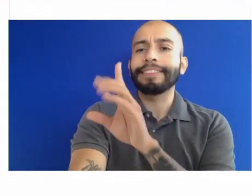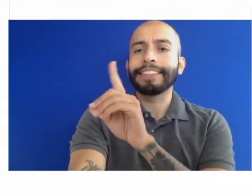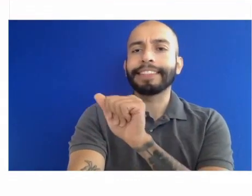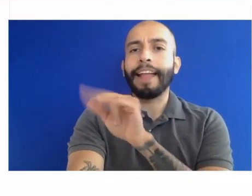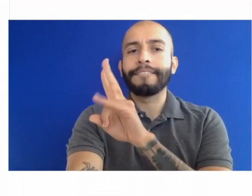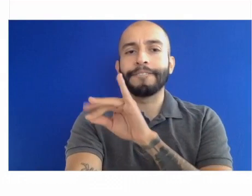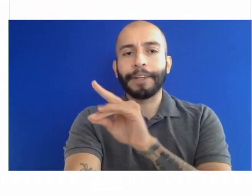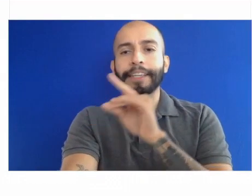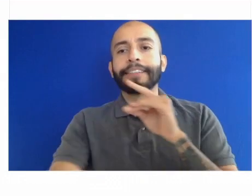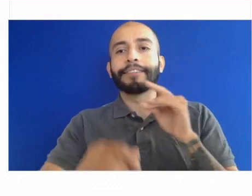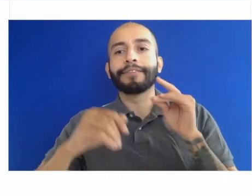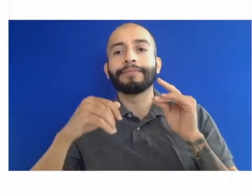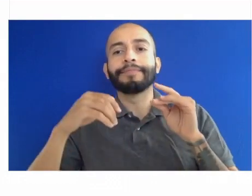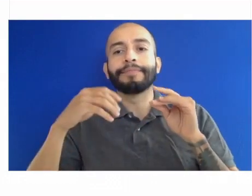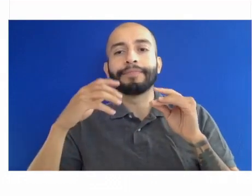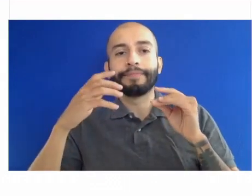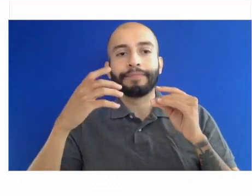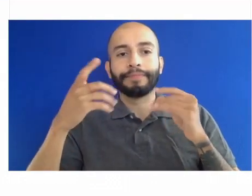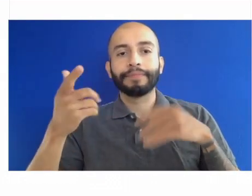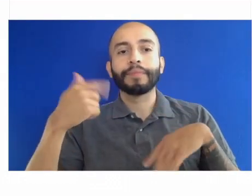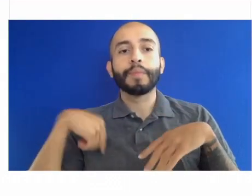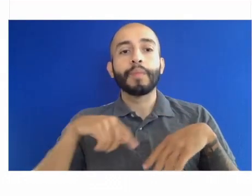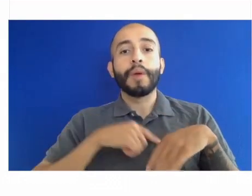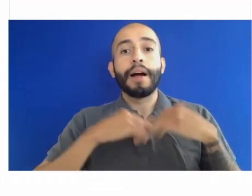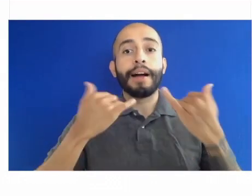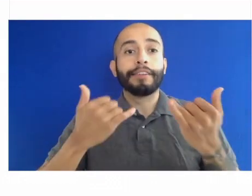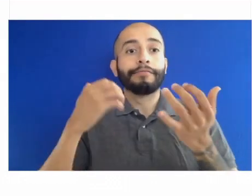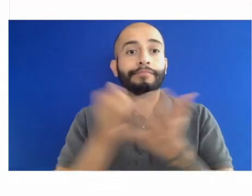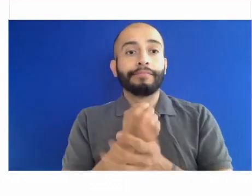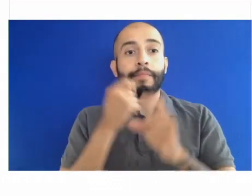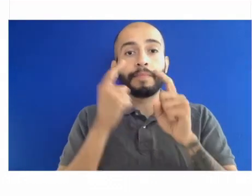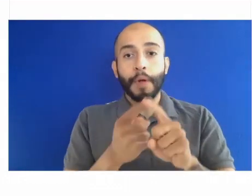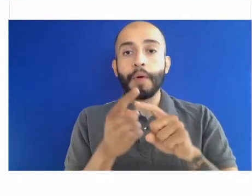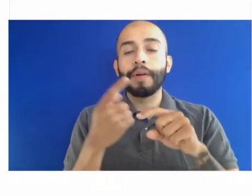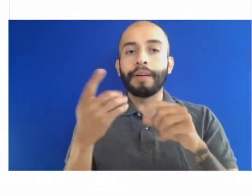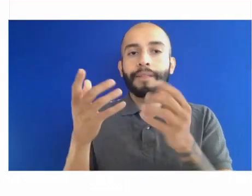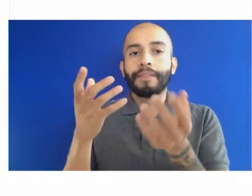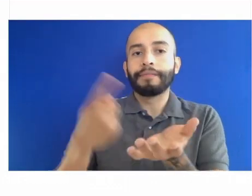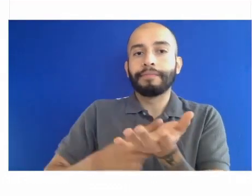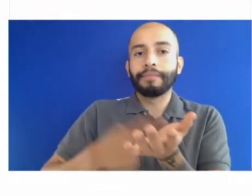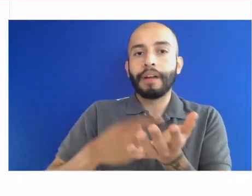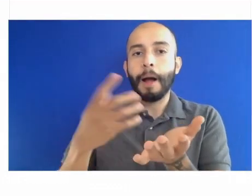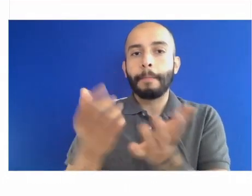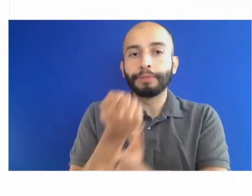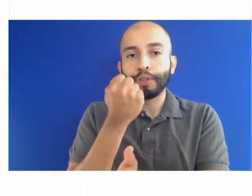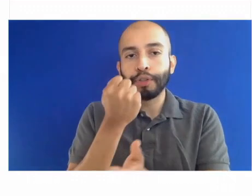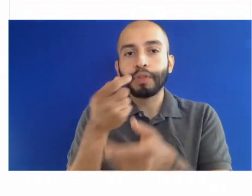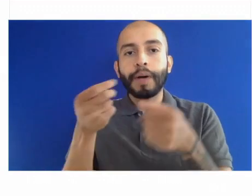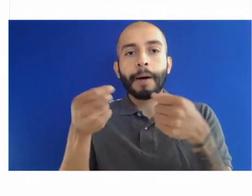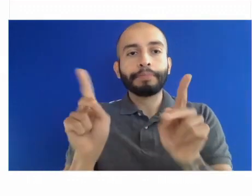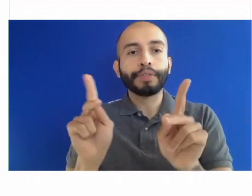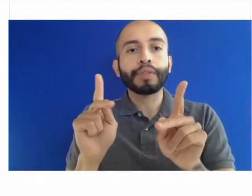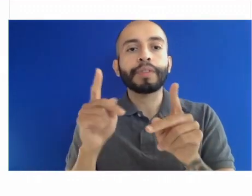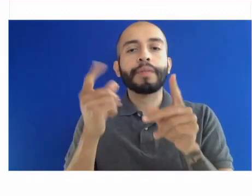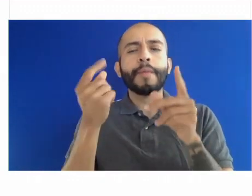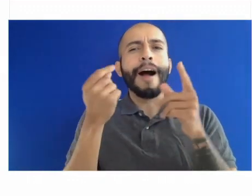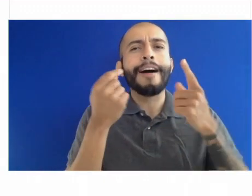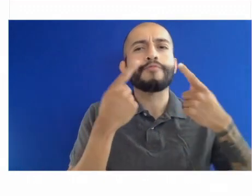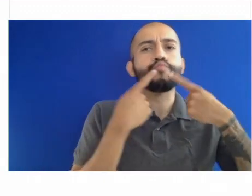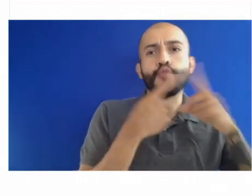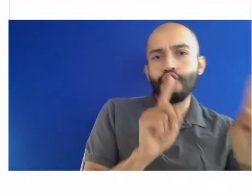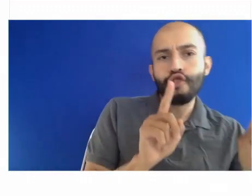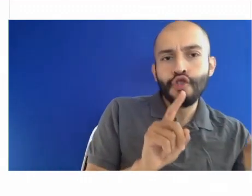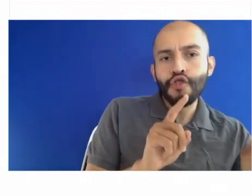to look at what has worked and specifically what has worked for those who are